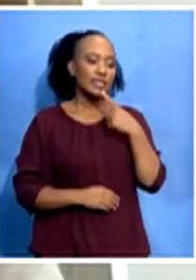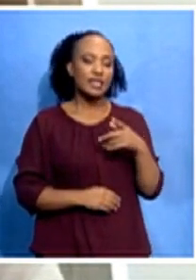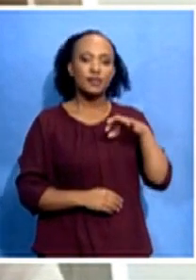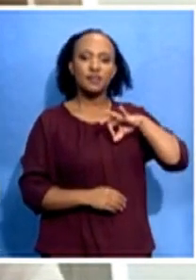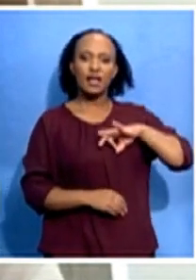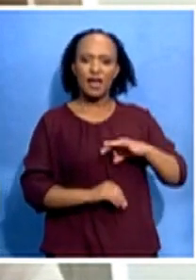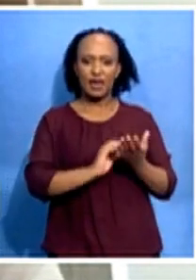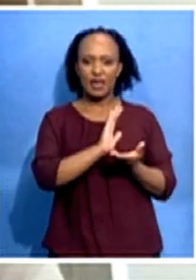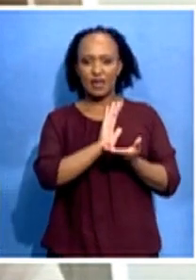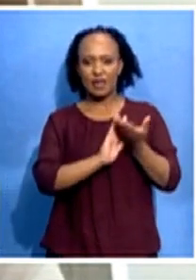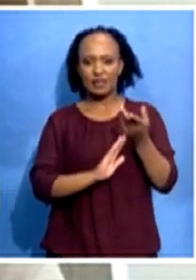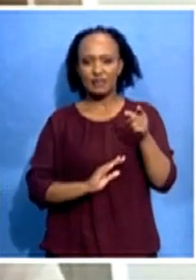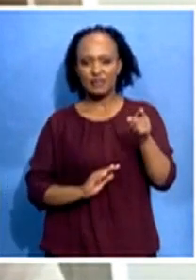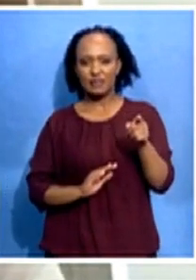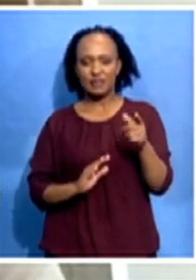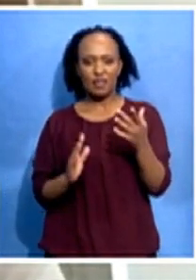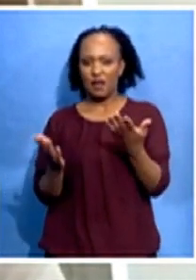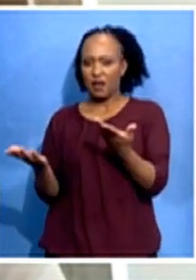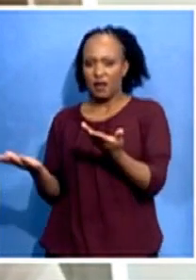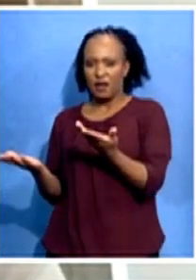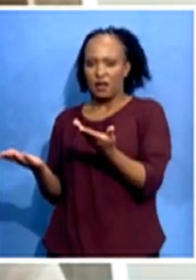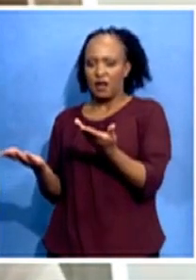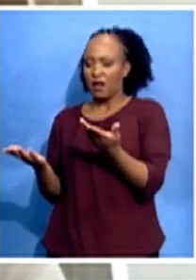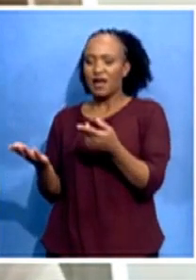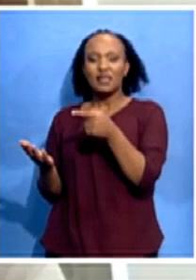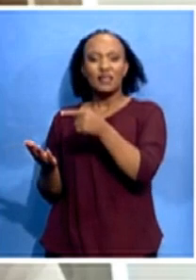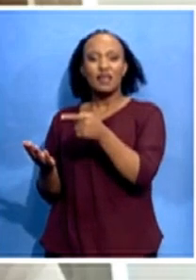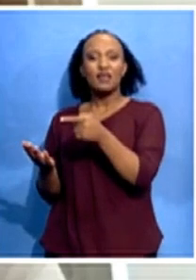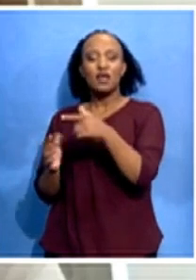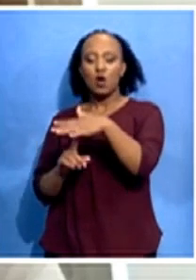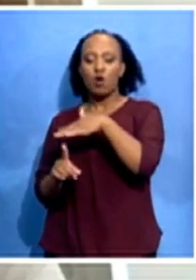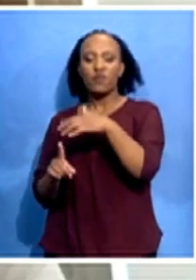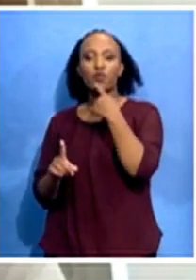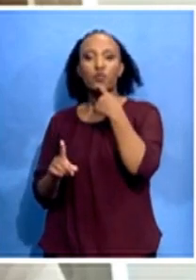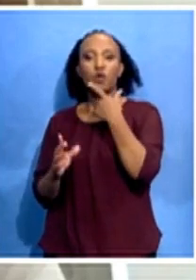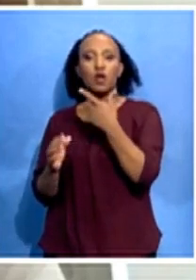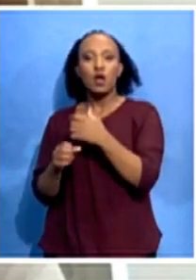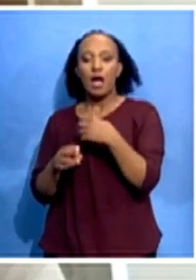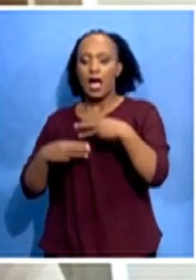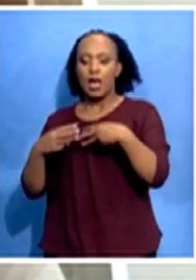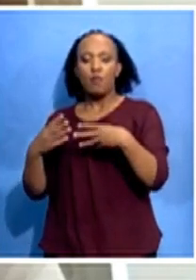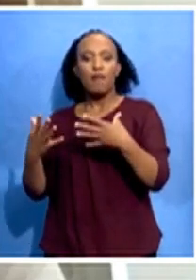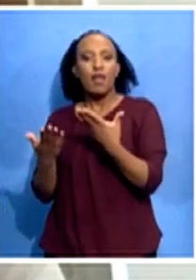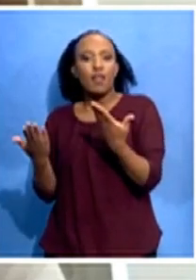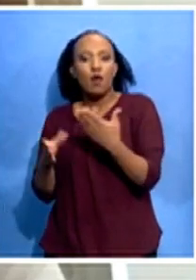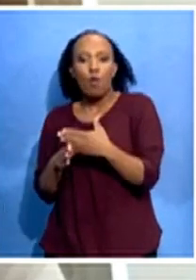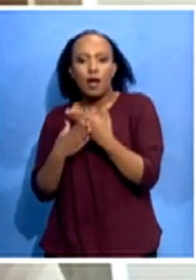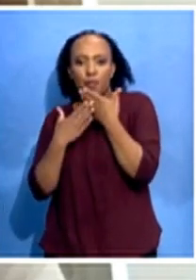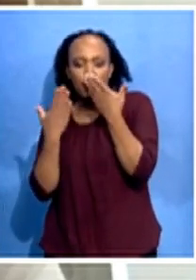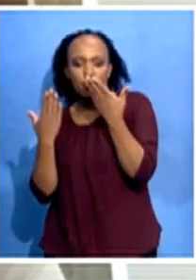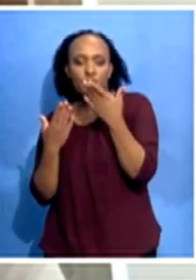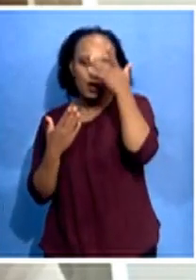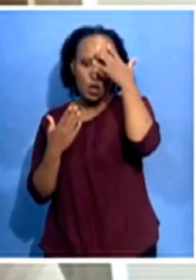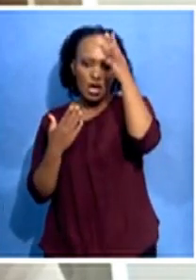the conversation about growing unemployment in the country and a government that's seeking solutions to get its